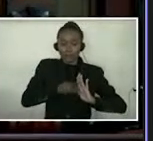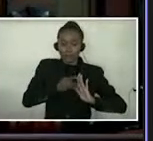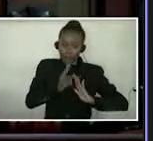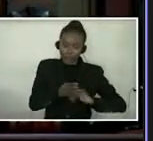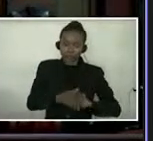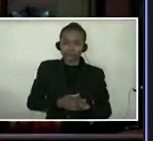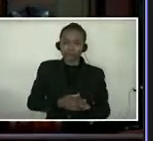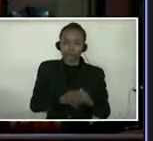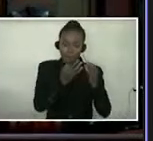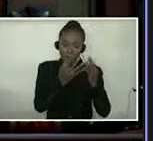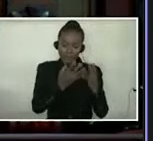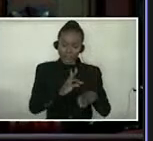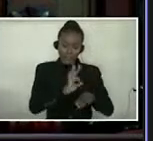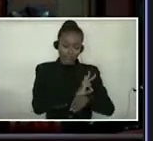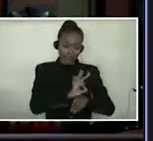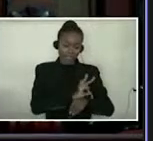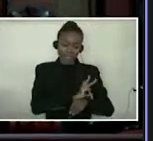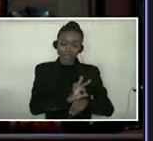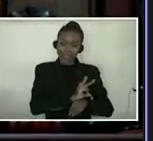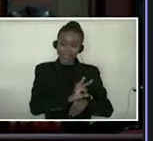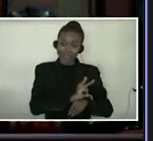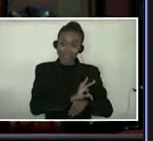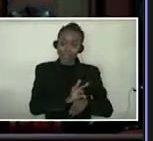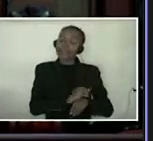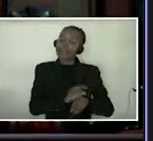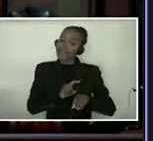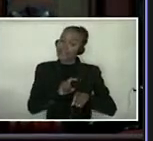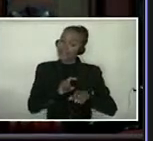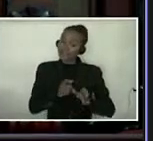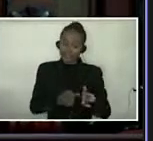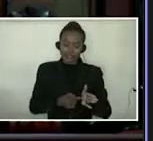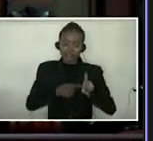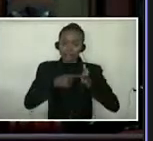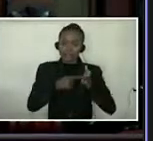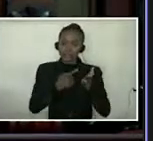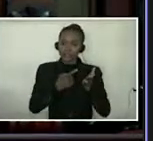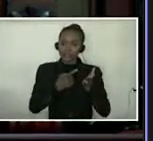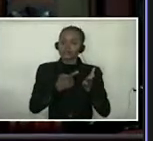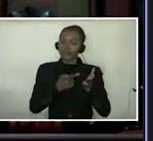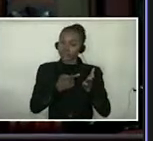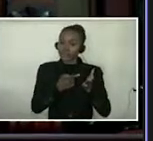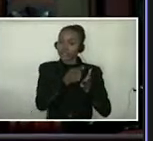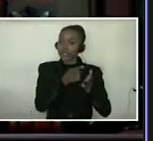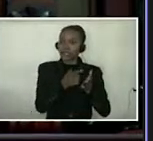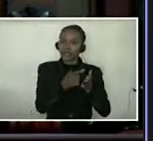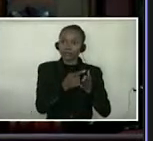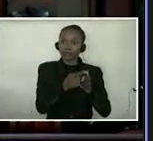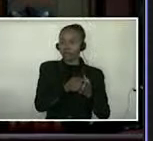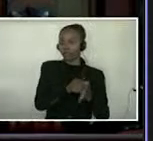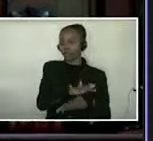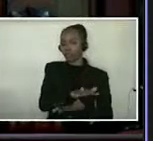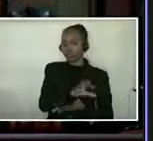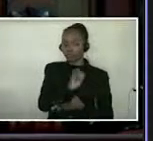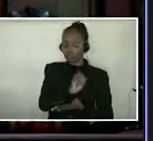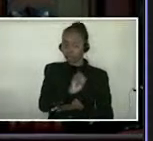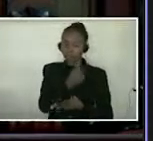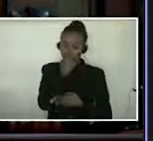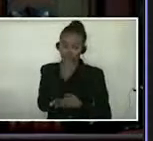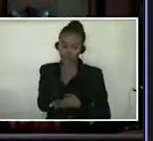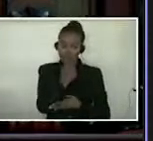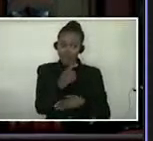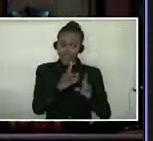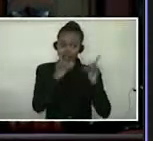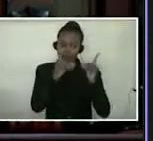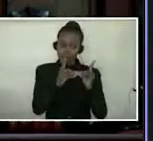planning demands expertise has been compromised today we all believe that in the context of this department when it was